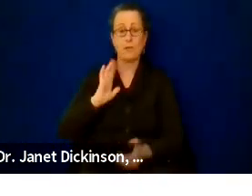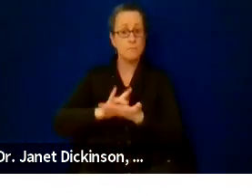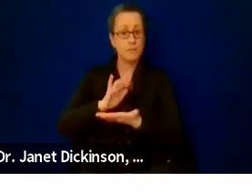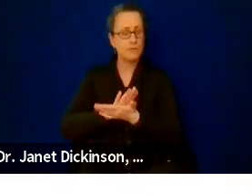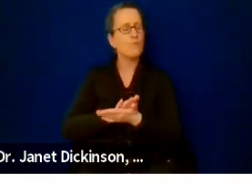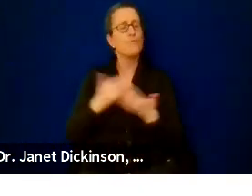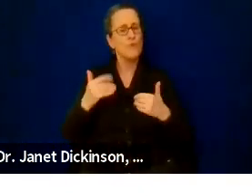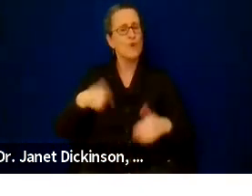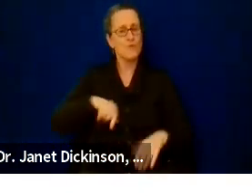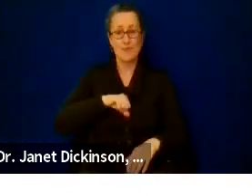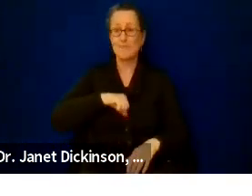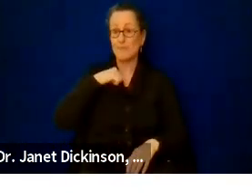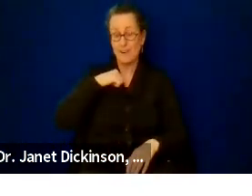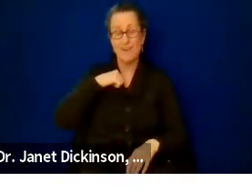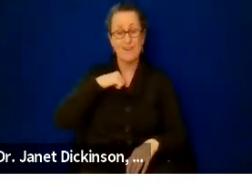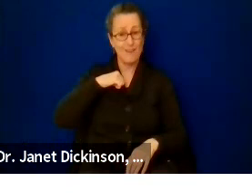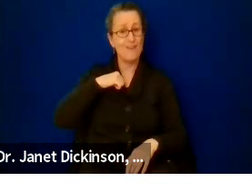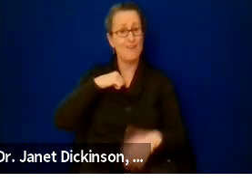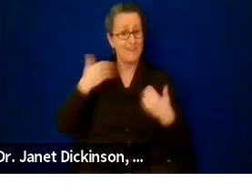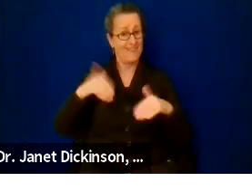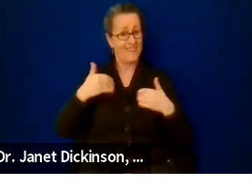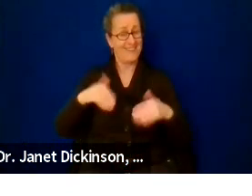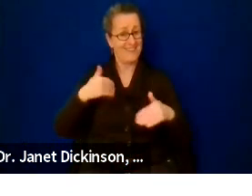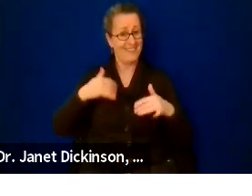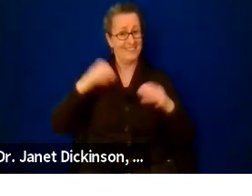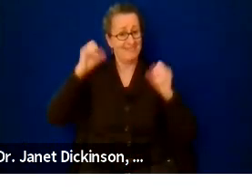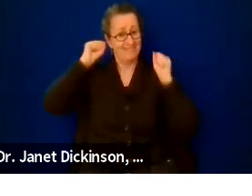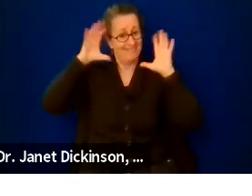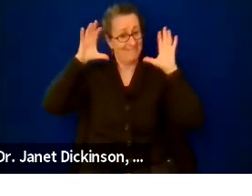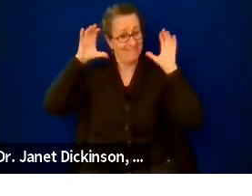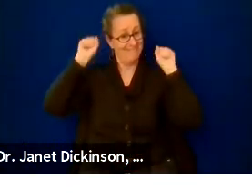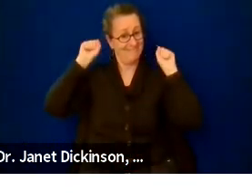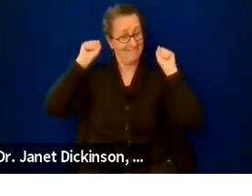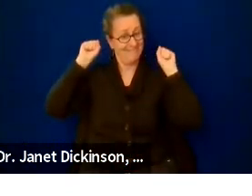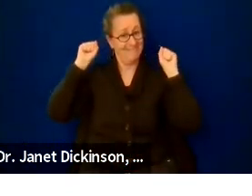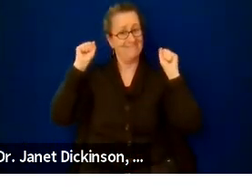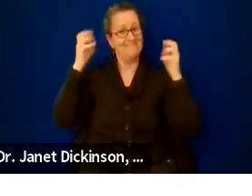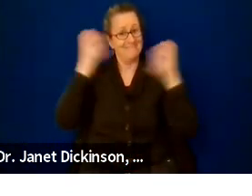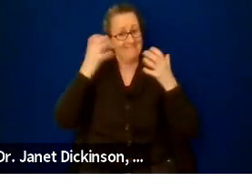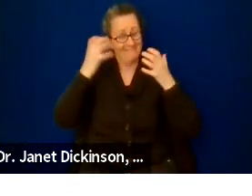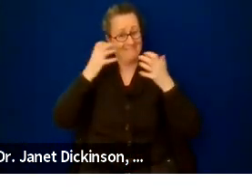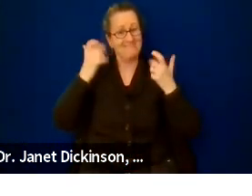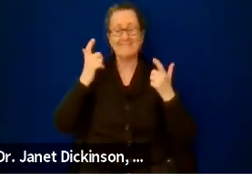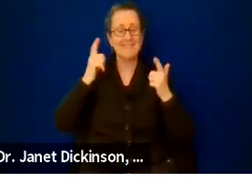proud to be hosting the extraordinary production system of the Greenfield Public